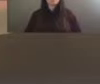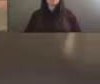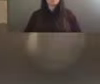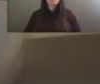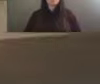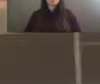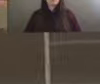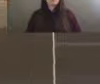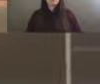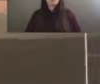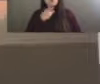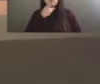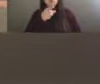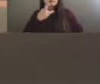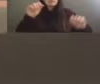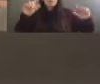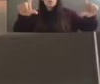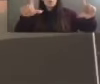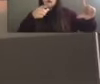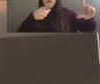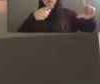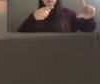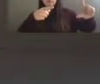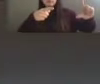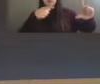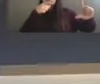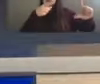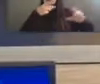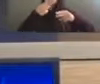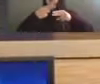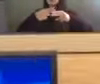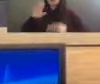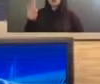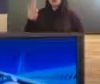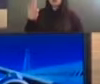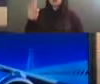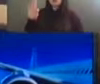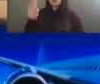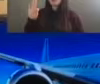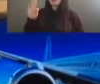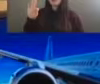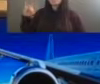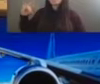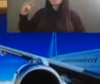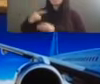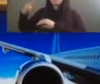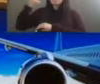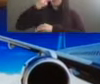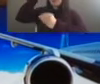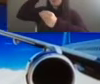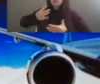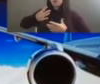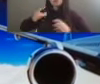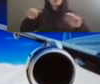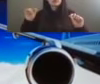And what is this board back here doing? So this is called a FIDS board or flight information display. And what this board